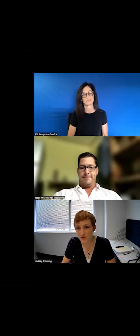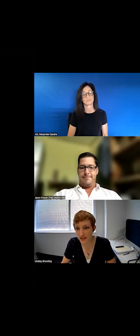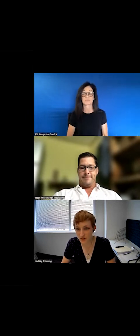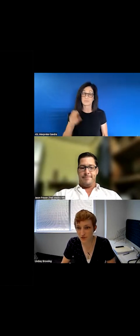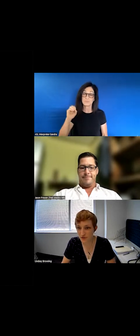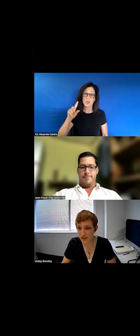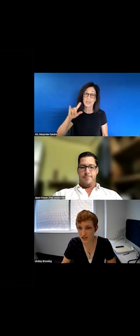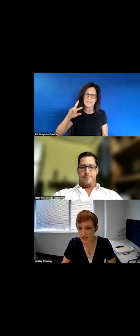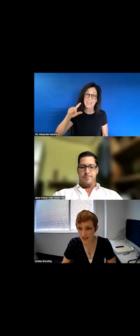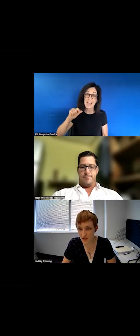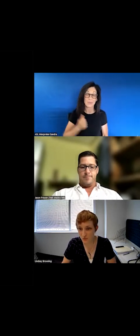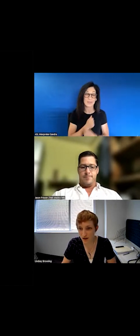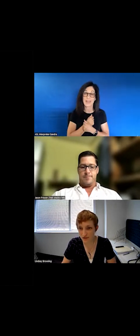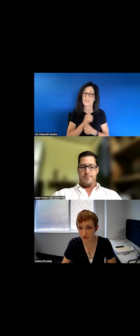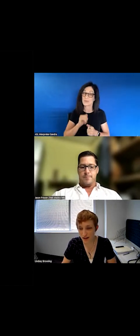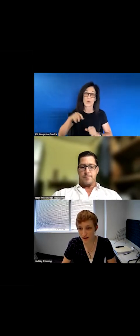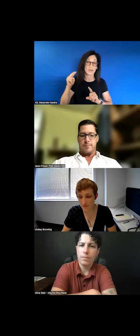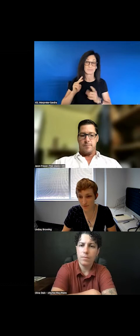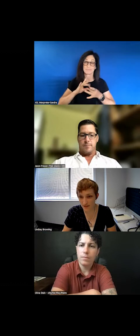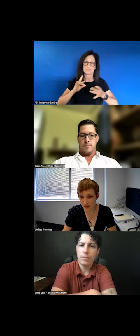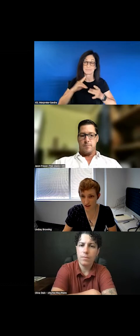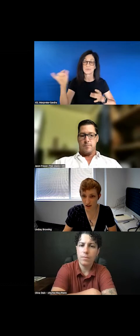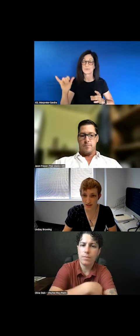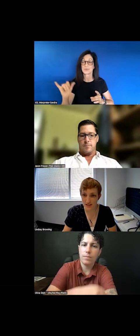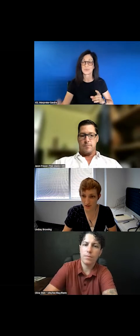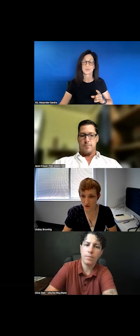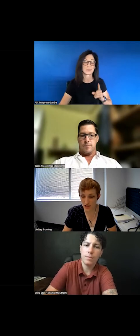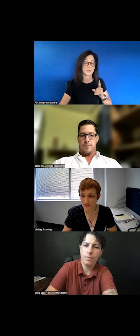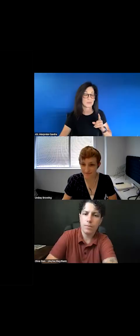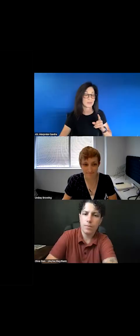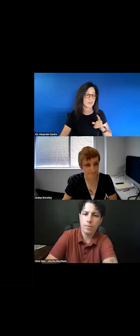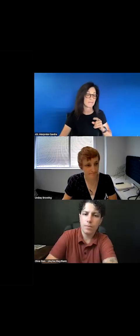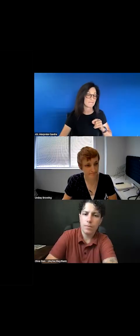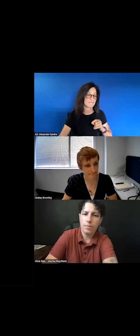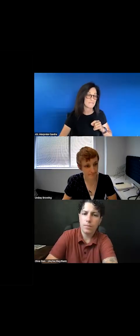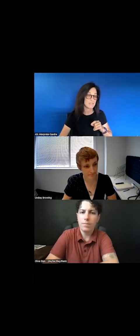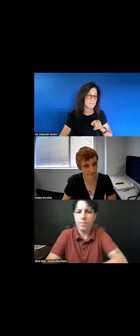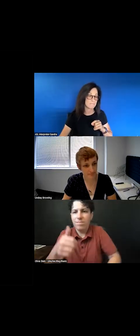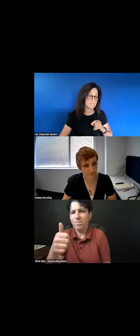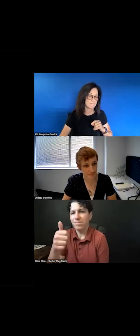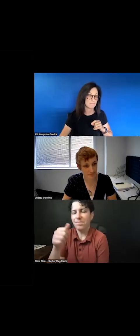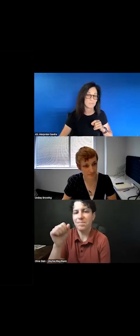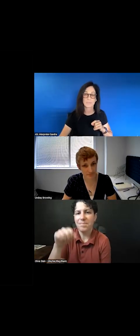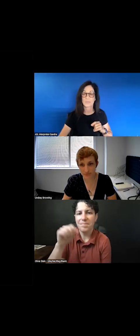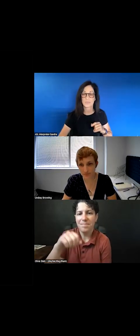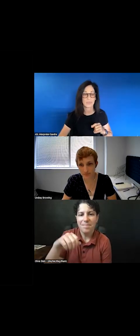Olivia, would love your reflections as well on this solution.